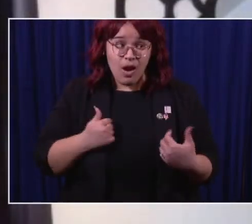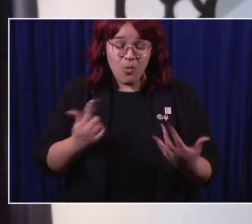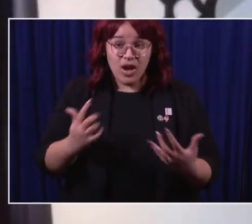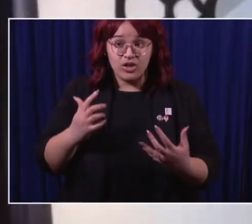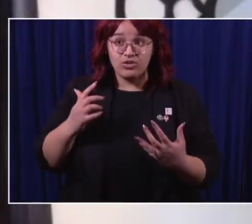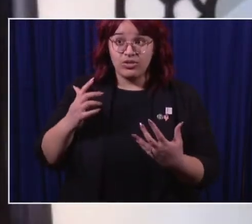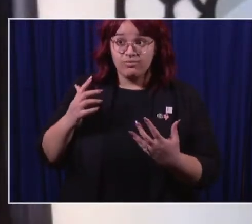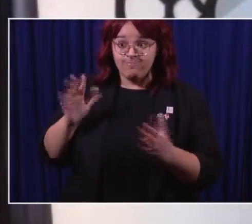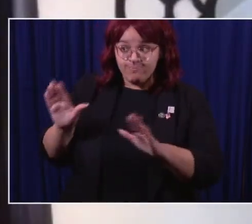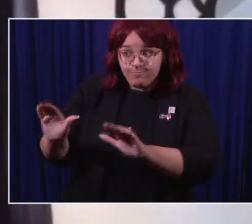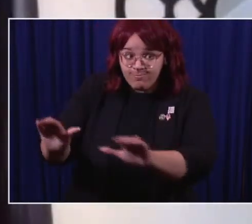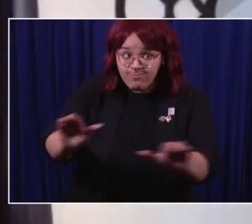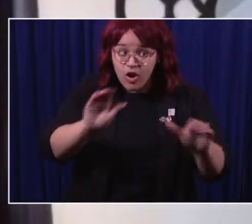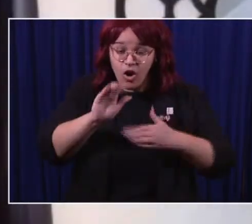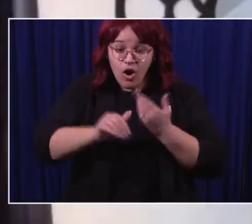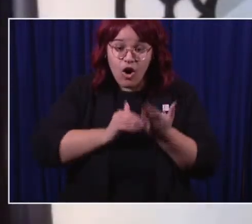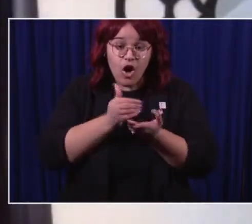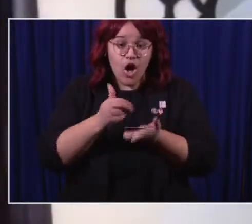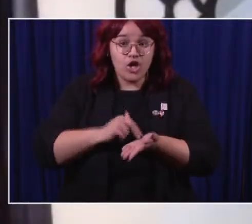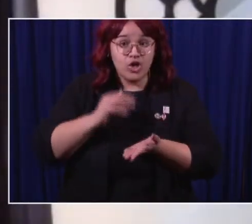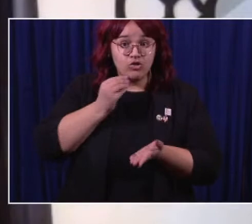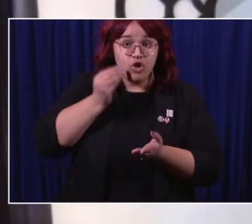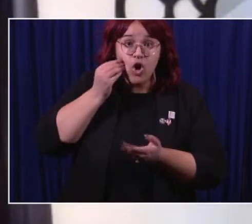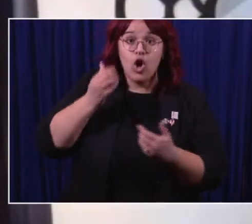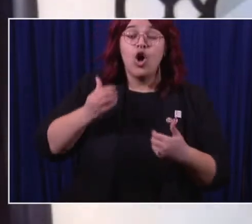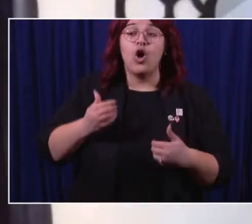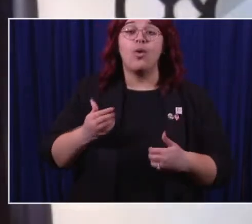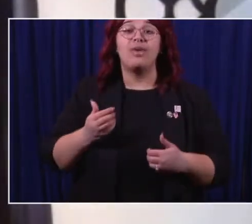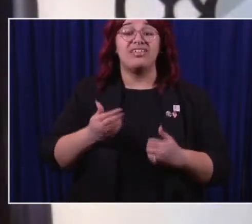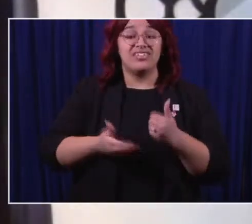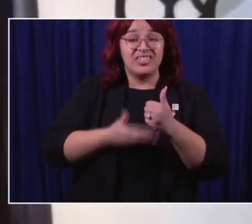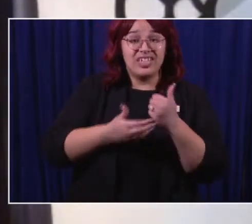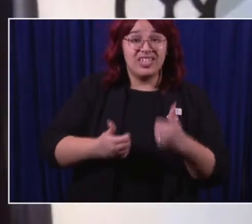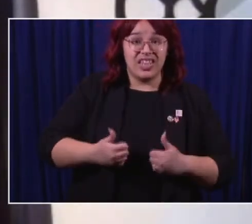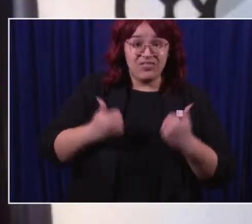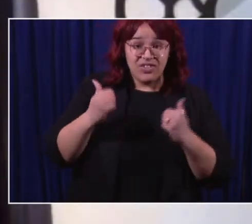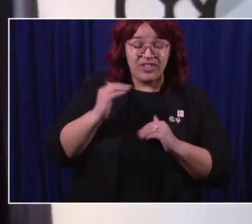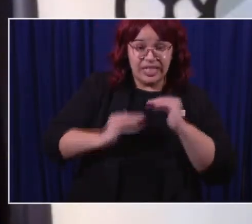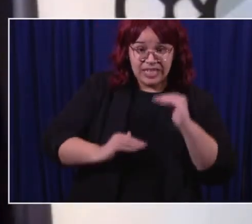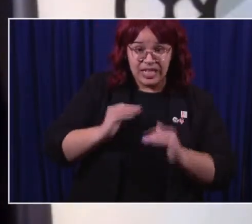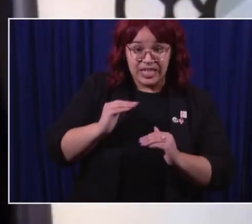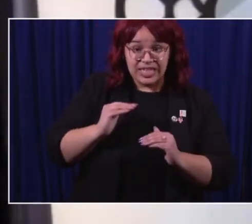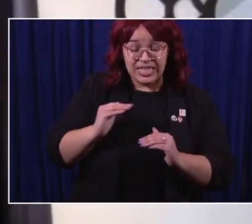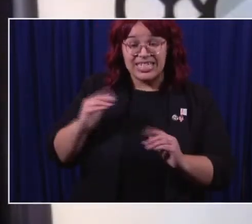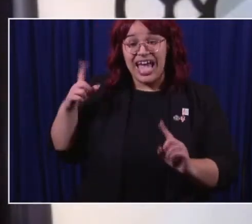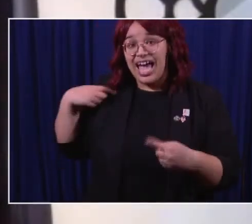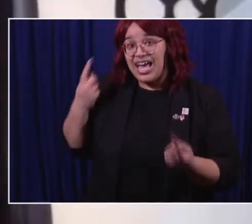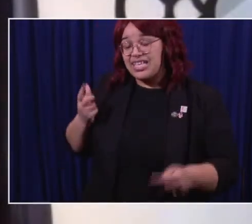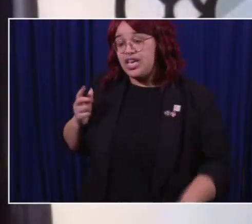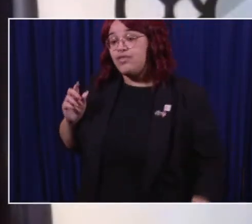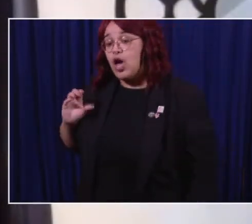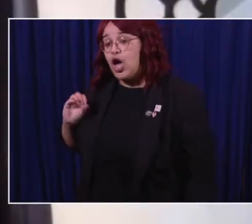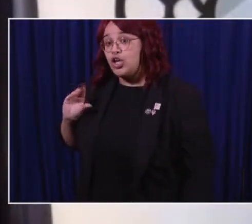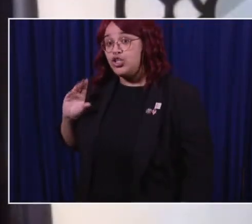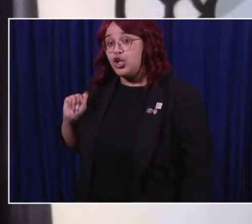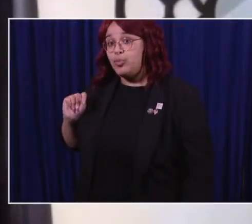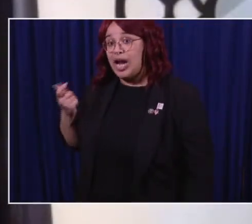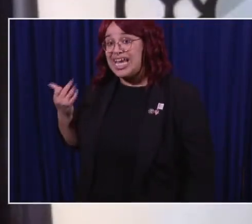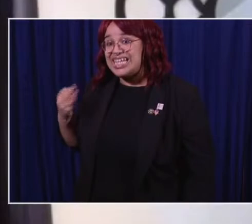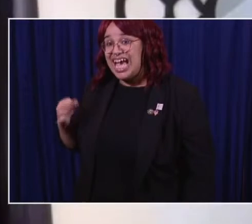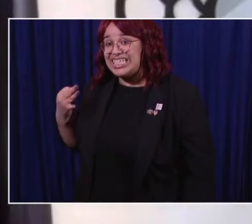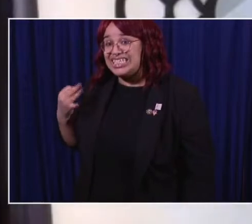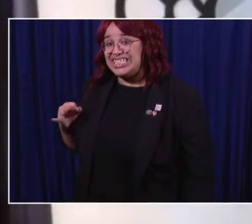some facilities who are not yet reporting in. This is something that should have started October 19th, and we want to be sure that you're doing